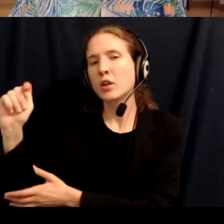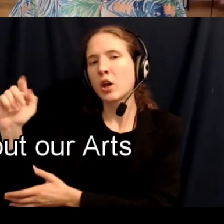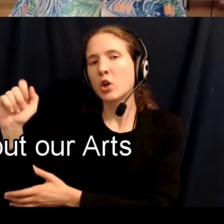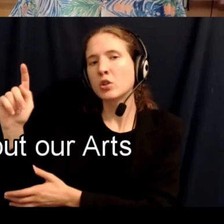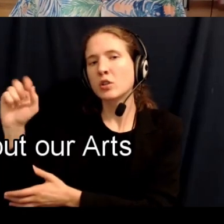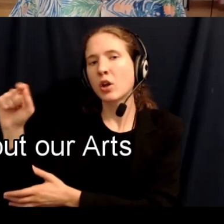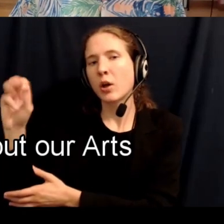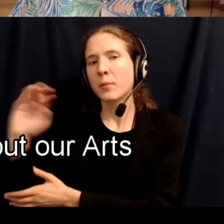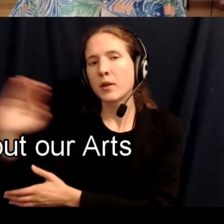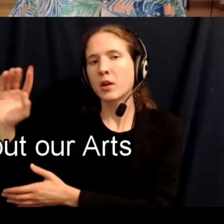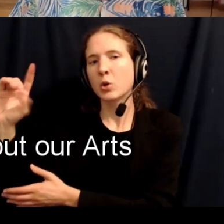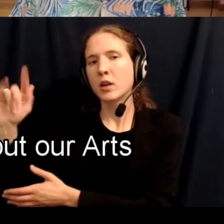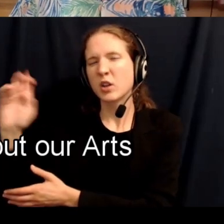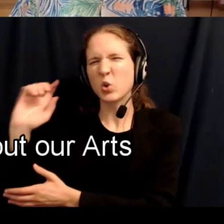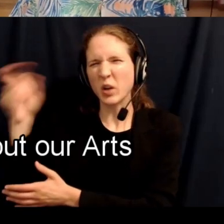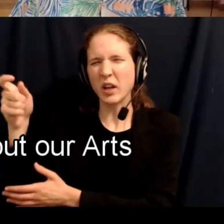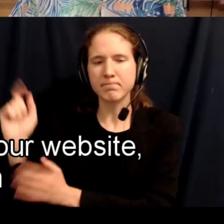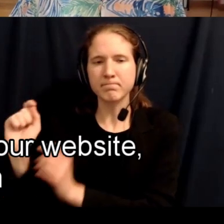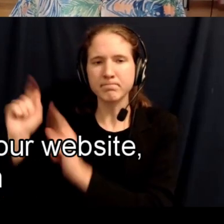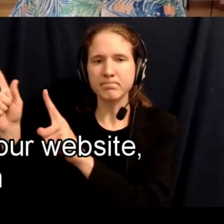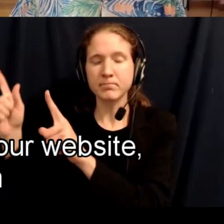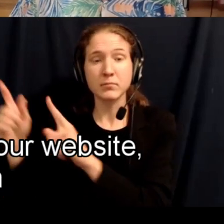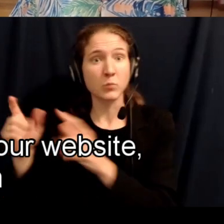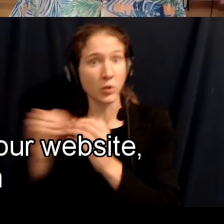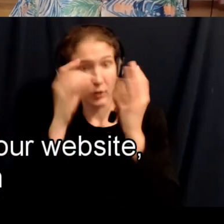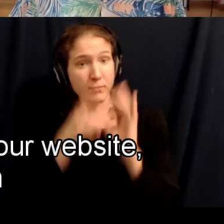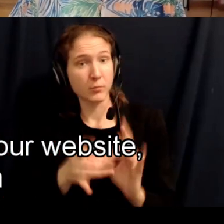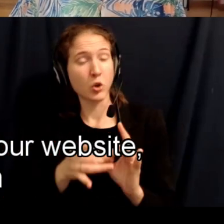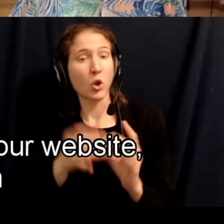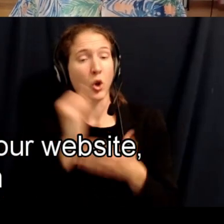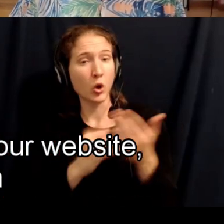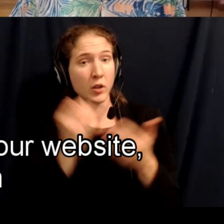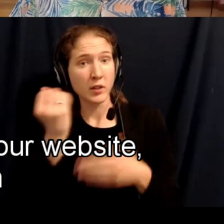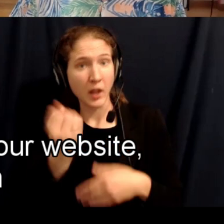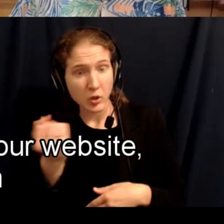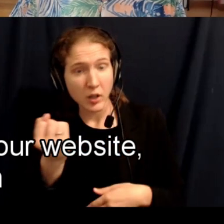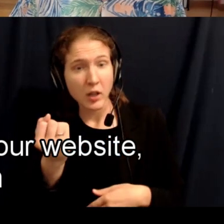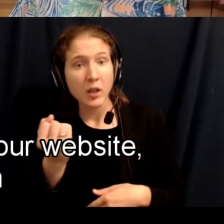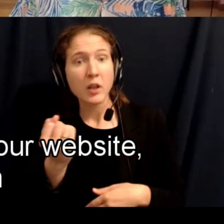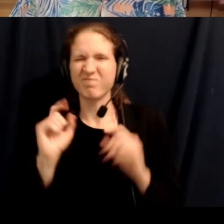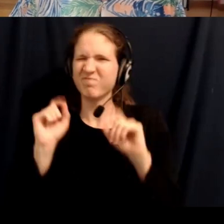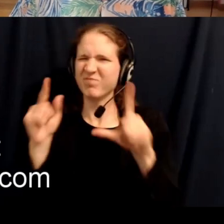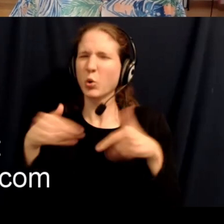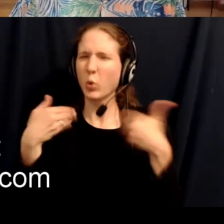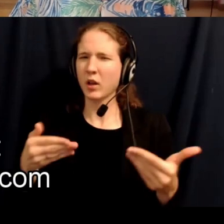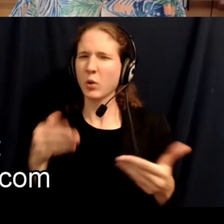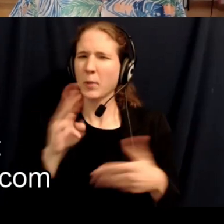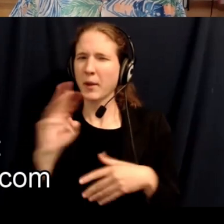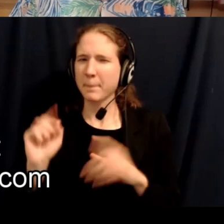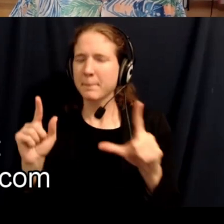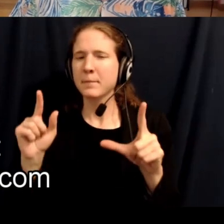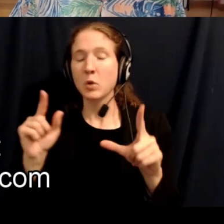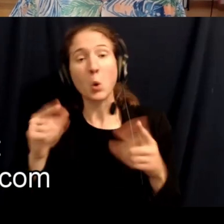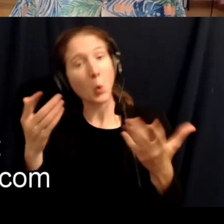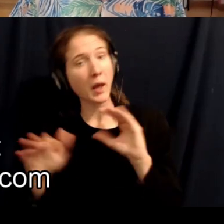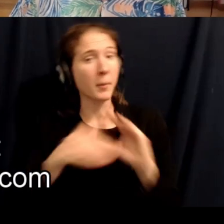dracutarts.com/donate. For more information about our Art Saturdays and other programs, visit our website, dracutarts.com, or email us